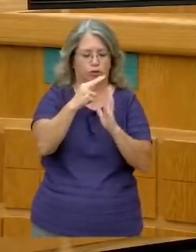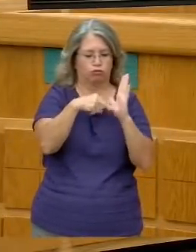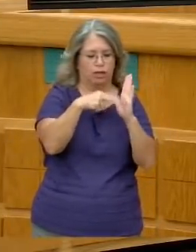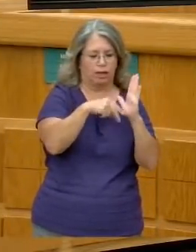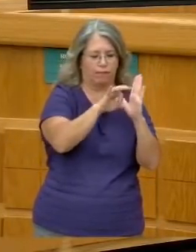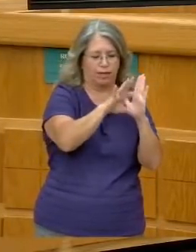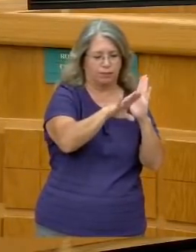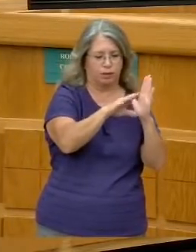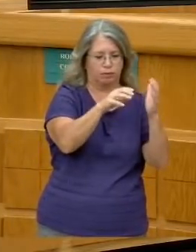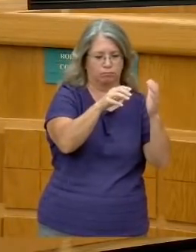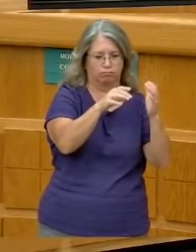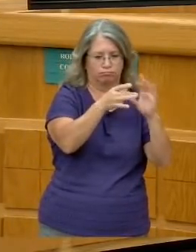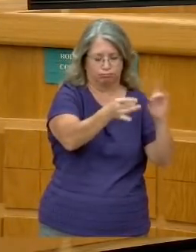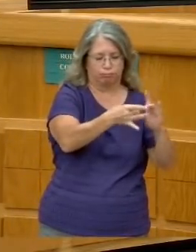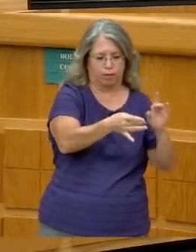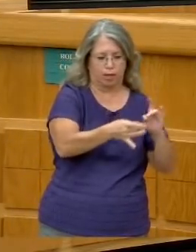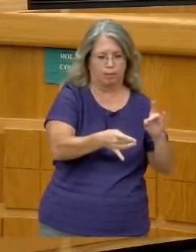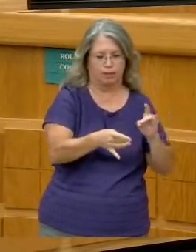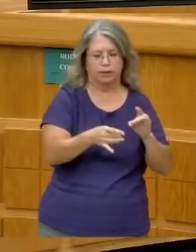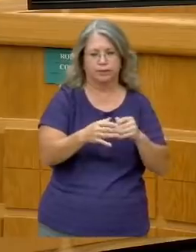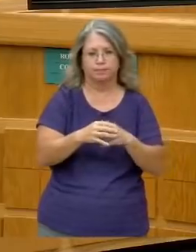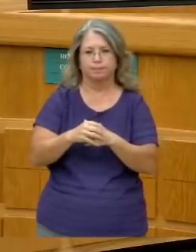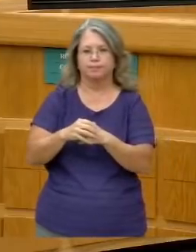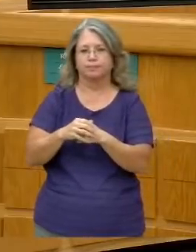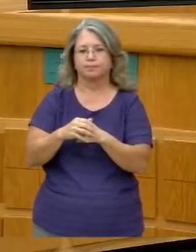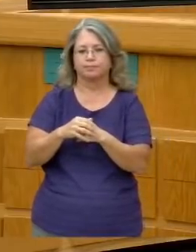of information to digest at one. So